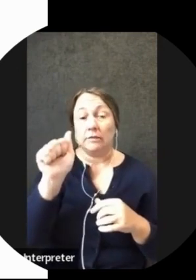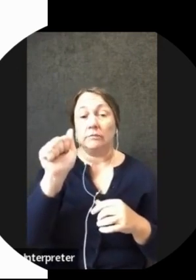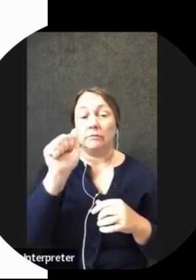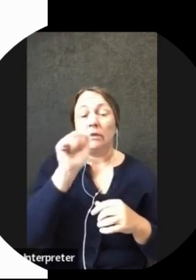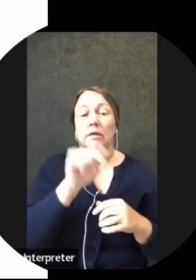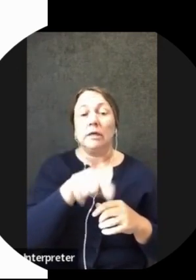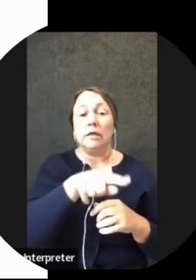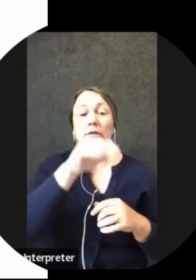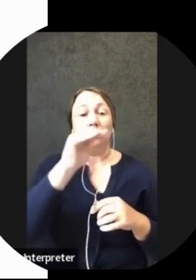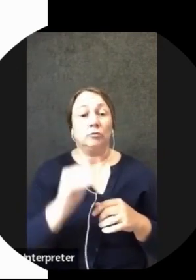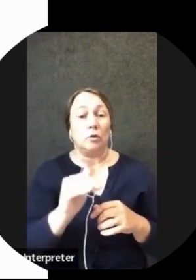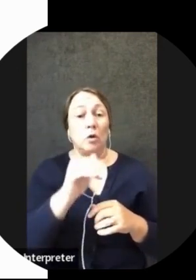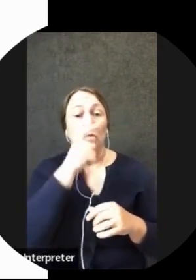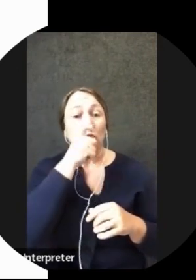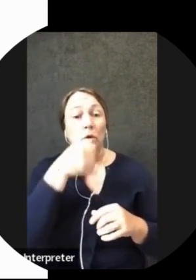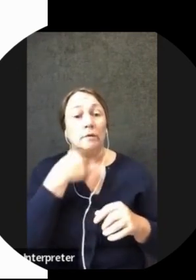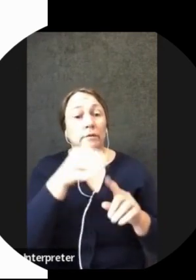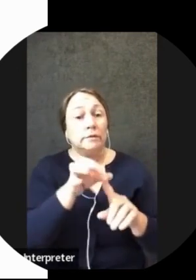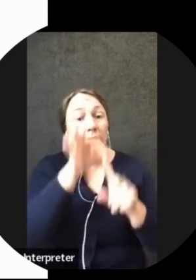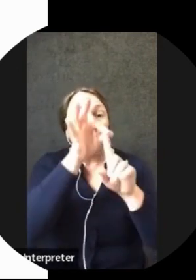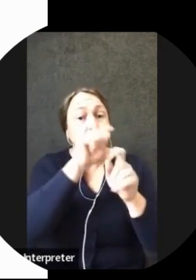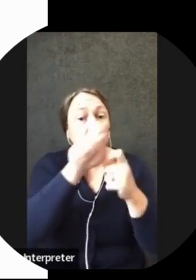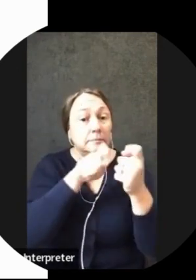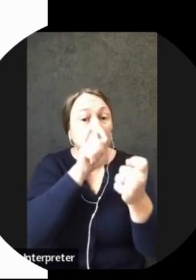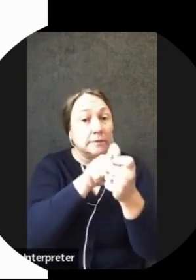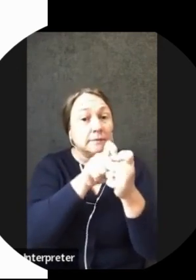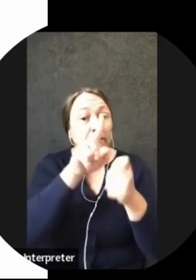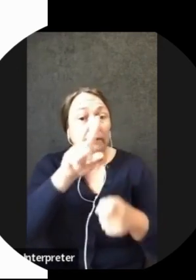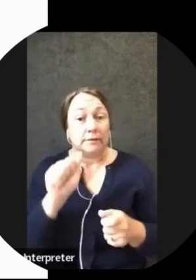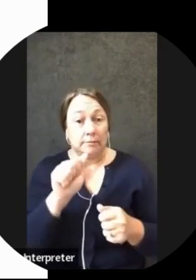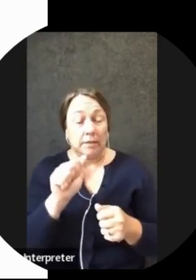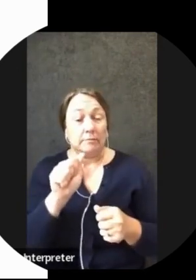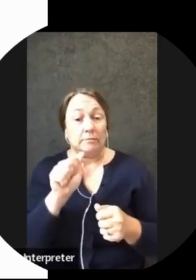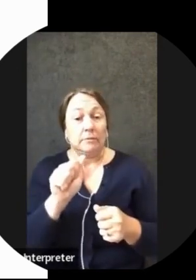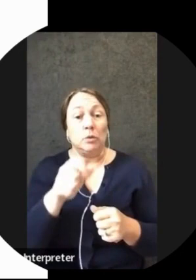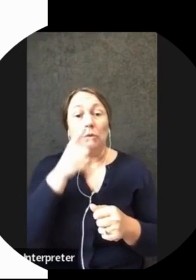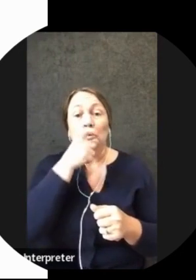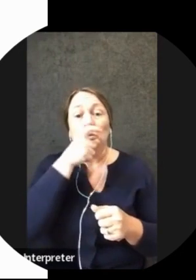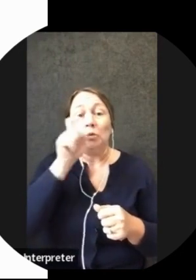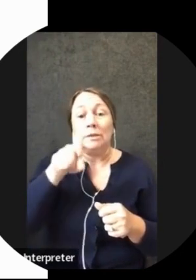need of special education and related services will qualify.